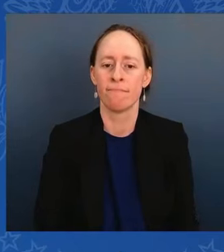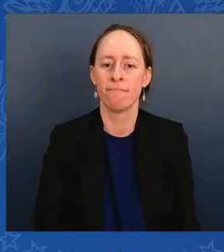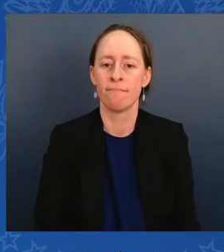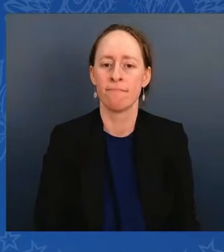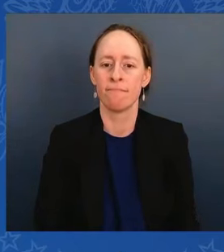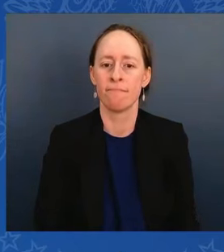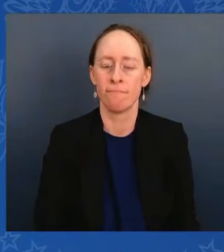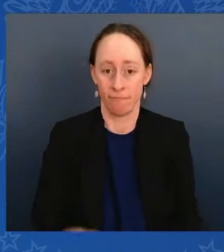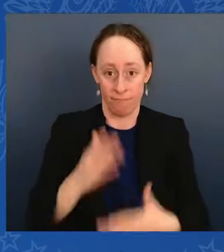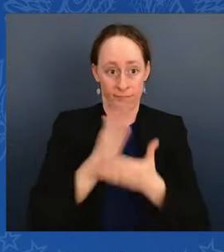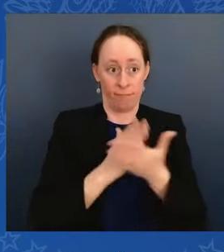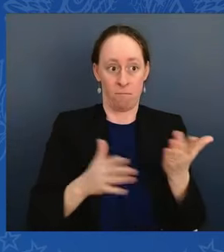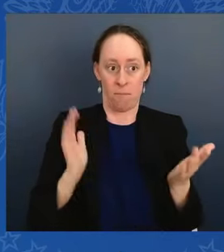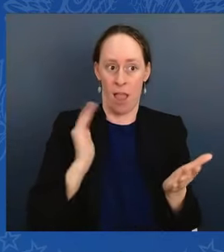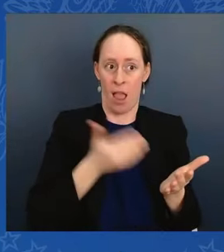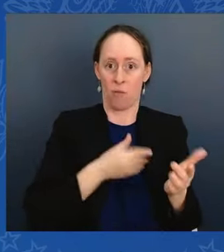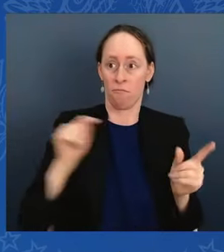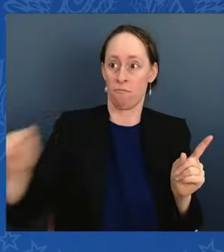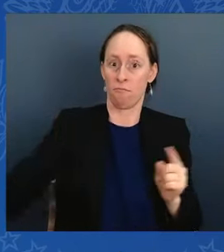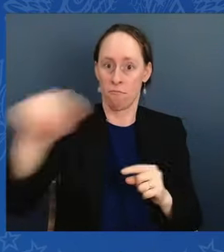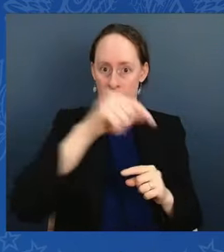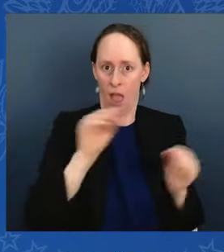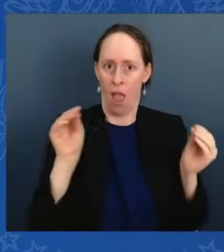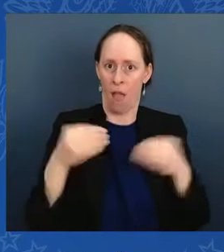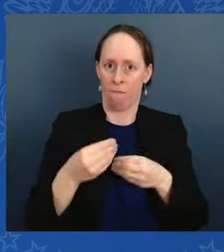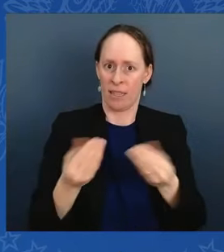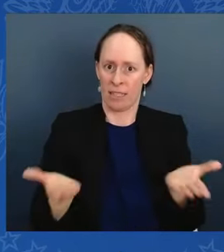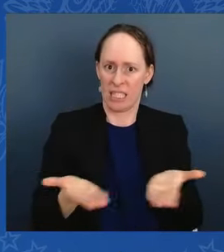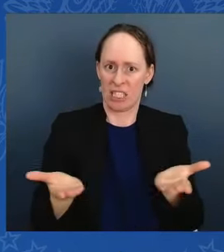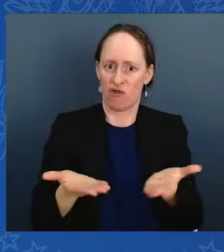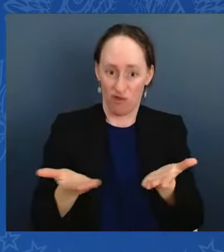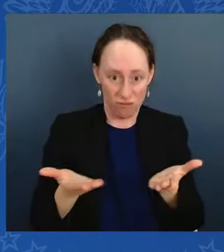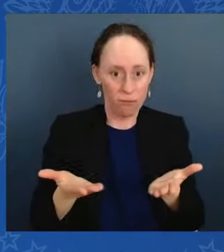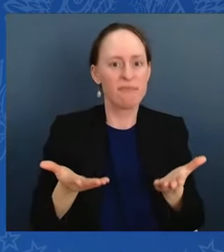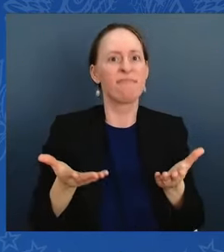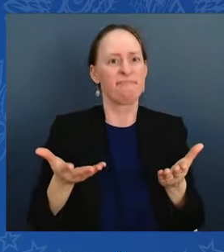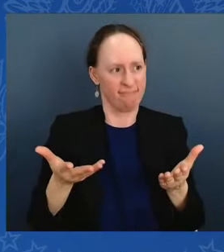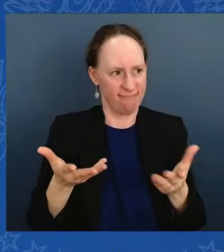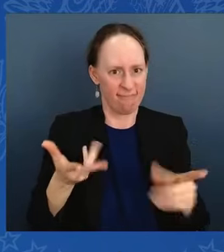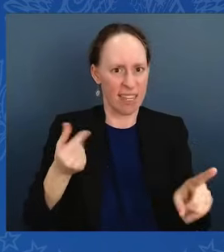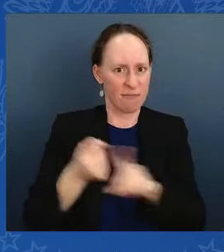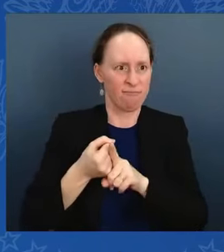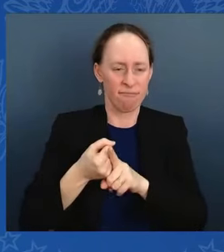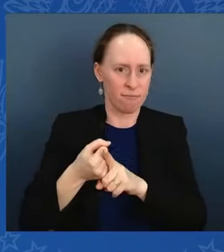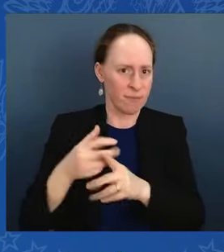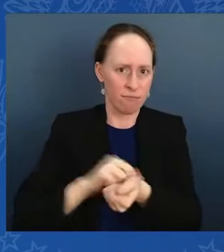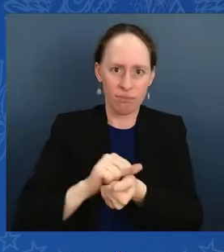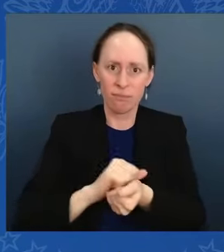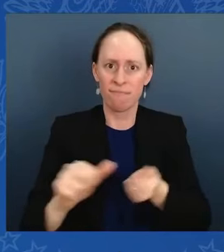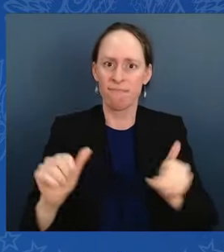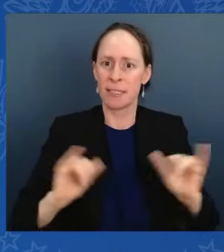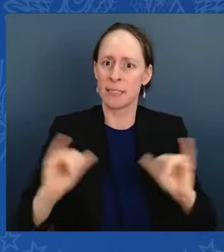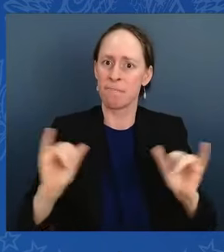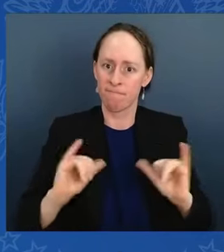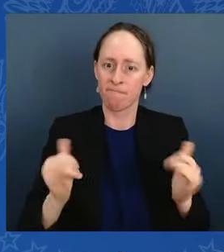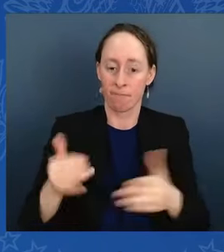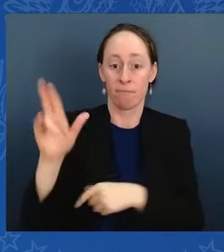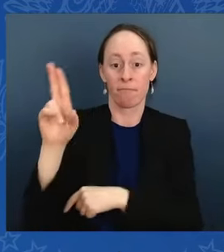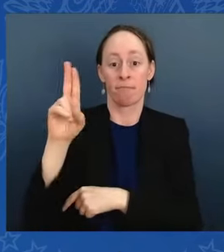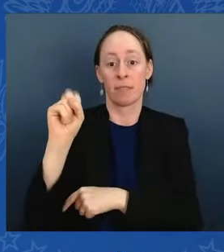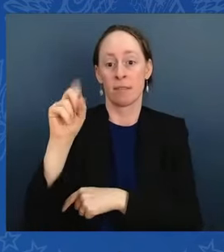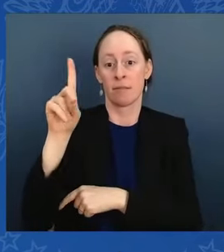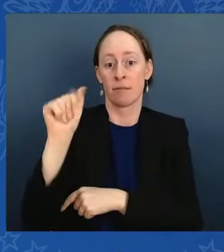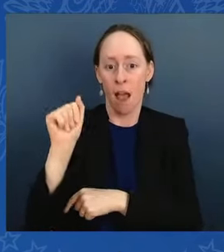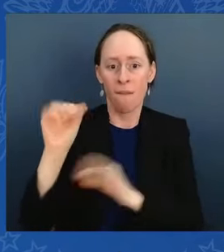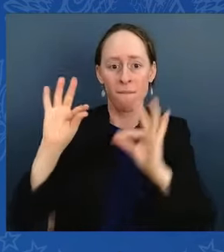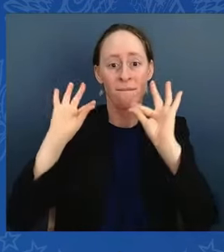the storm. The USDA family in other counties stepping up to triage and field farmer inquiries. We know this is going to be hard